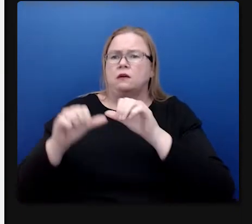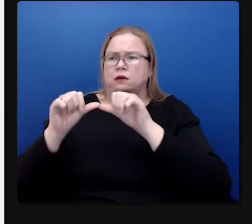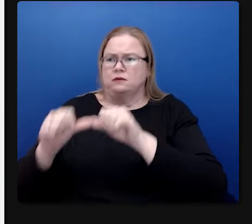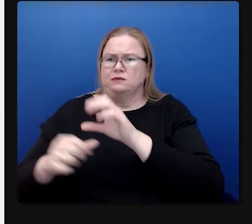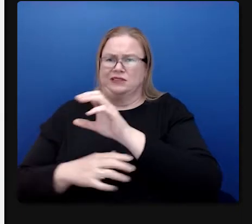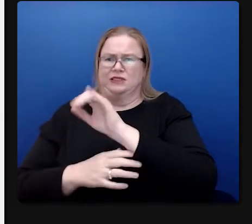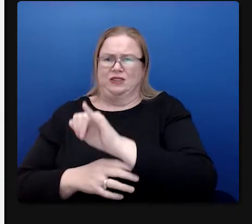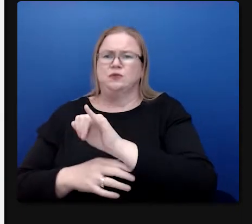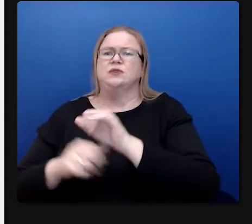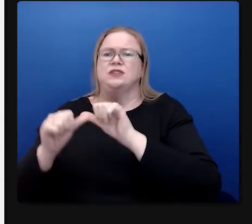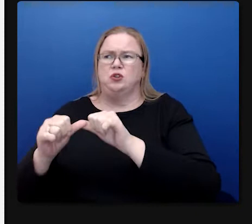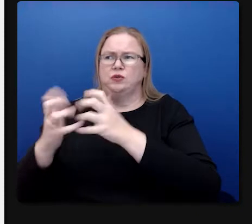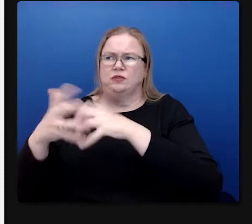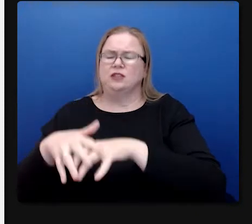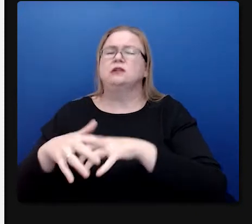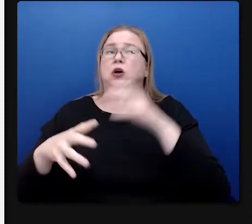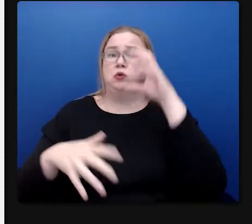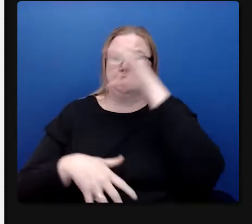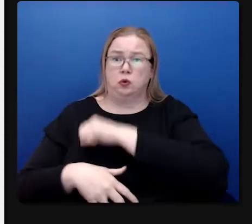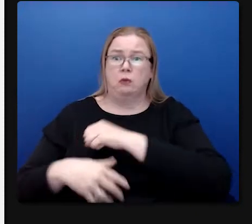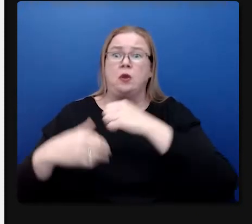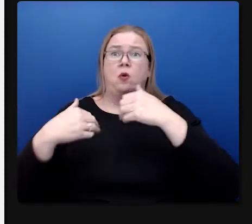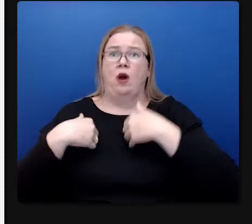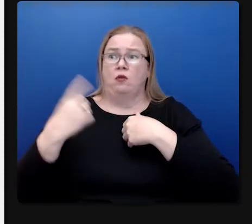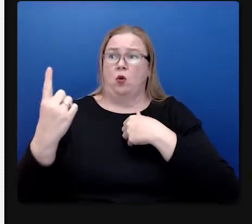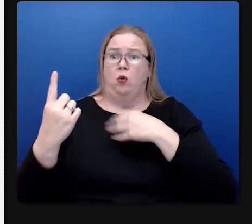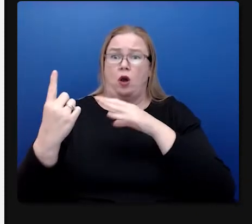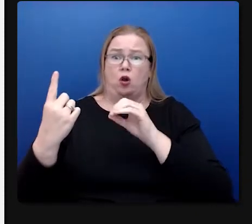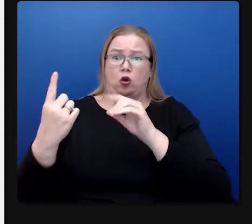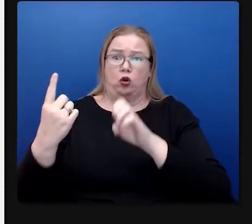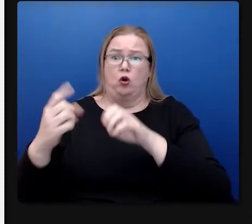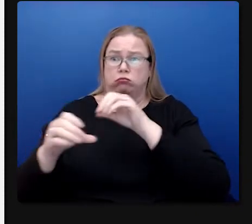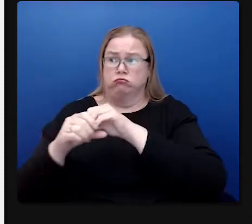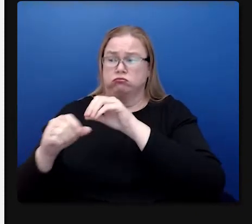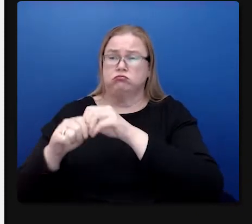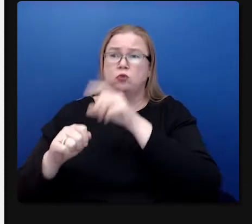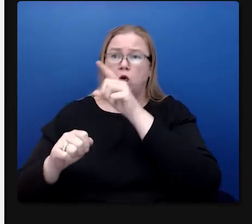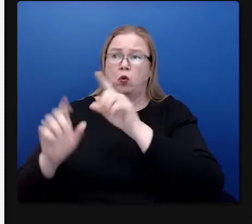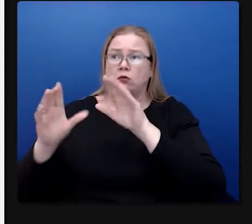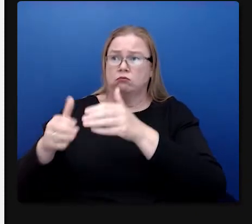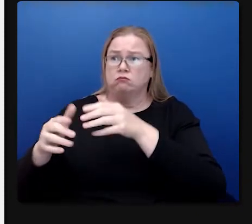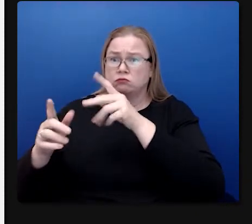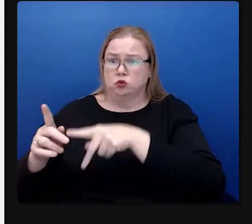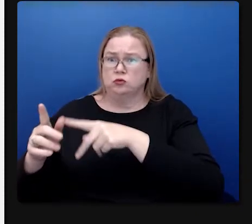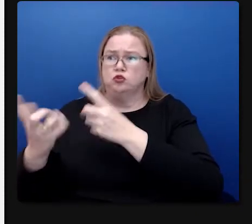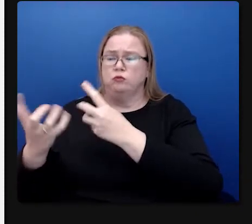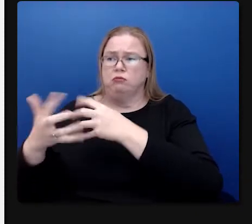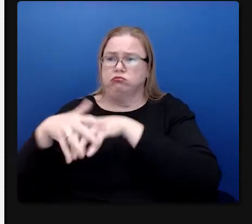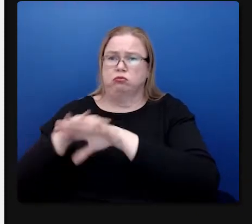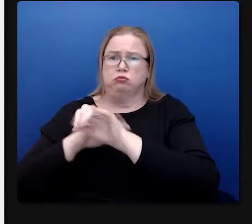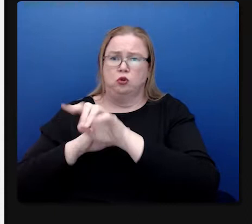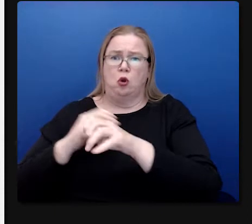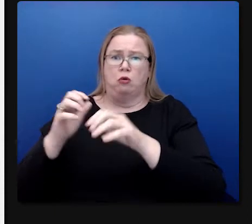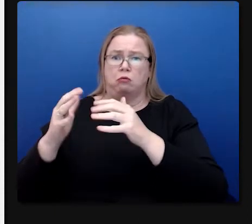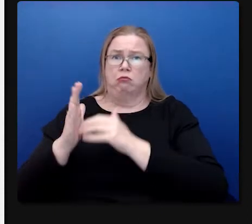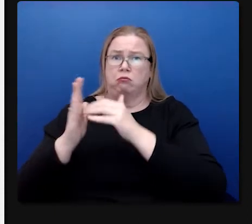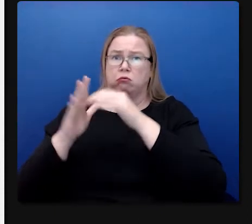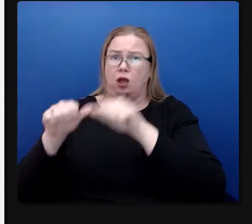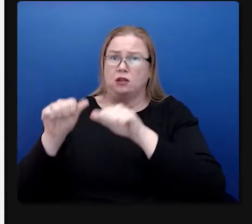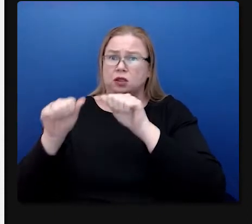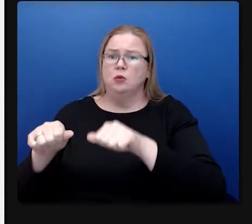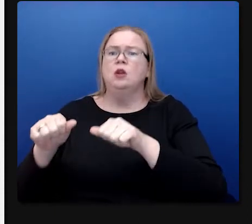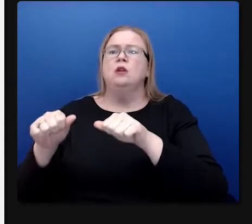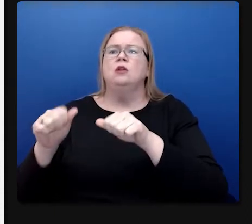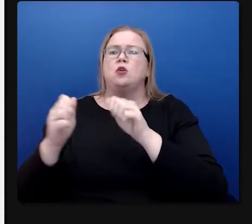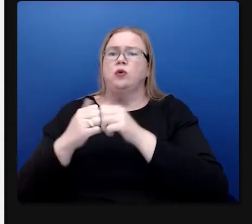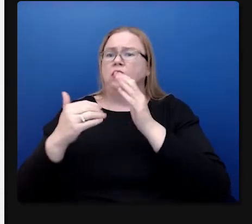continuous integration is assuming you have a single code repository with a main branch, you should be merging in code as often as possible, no longer